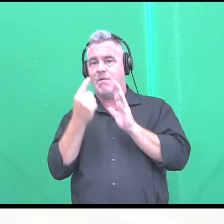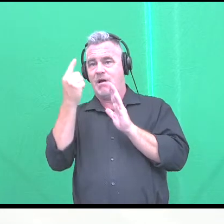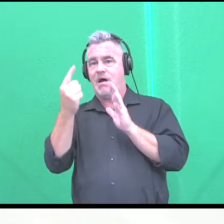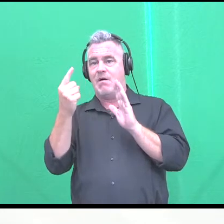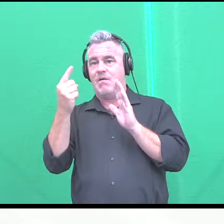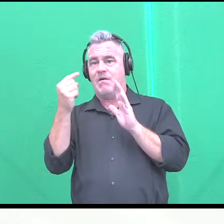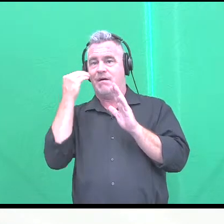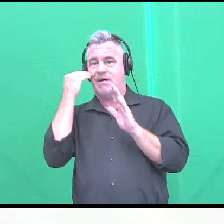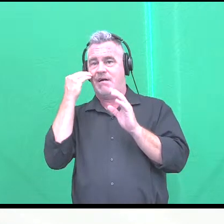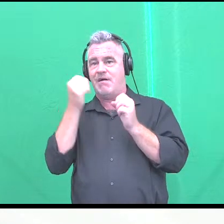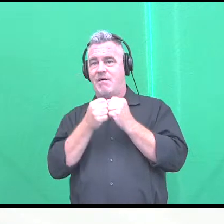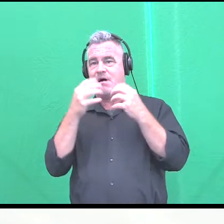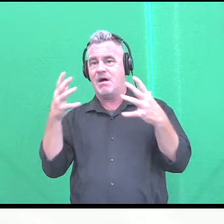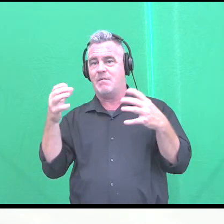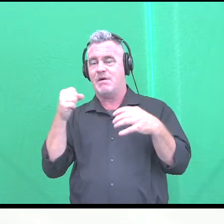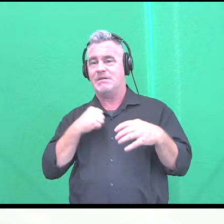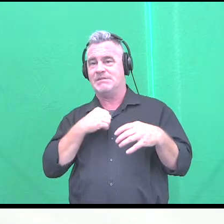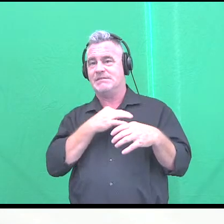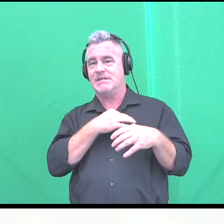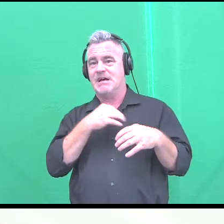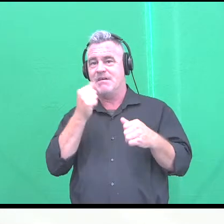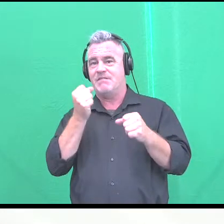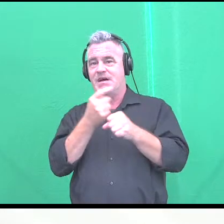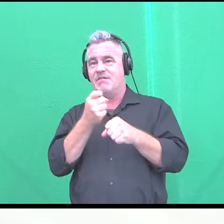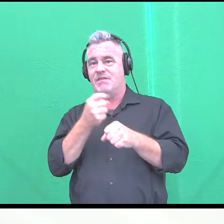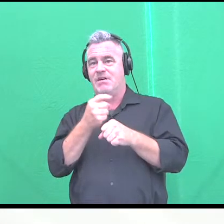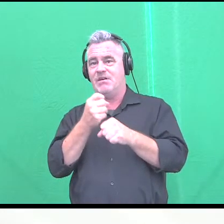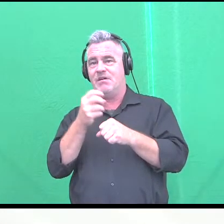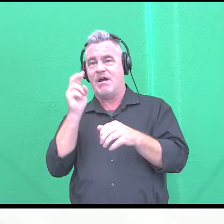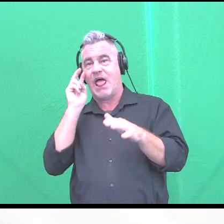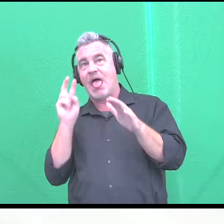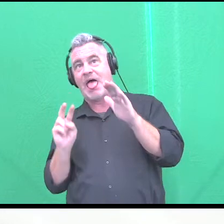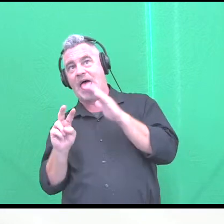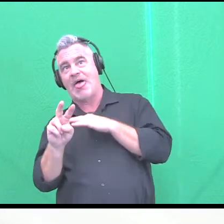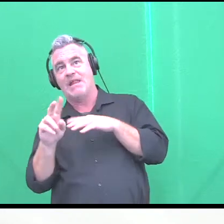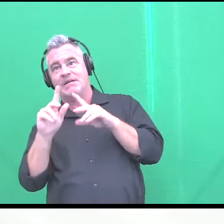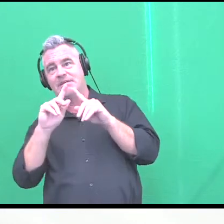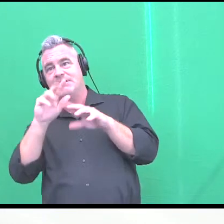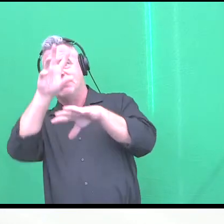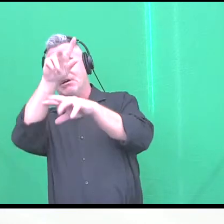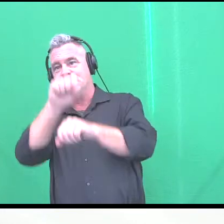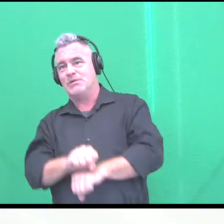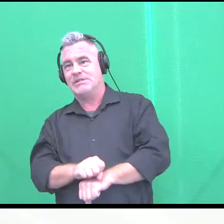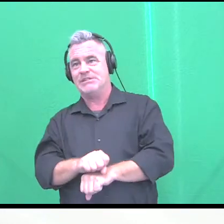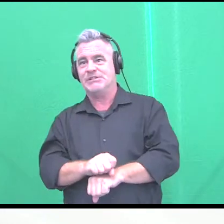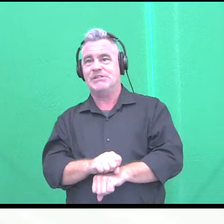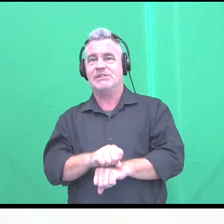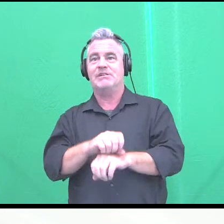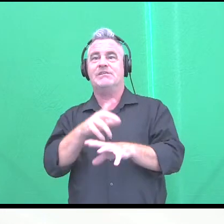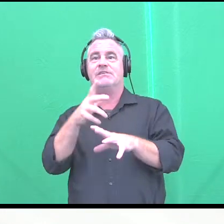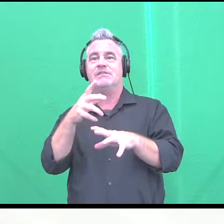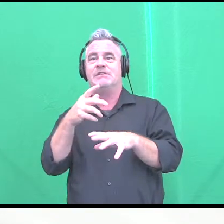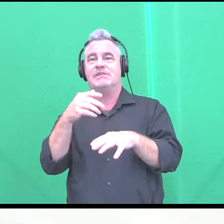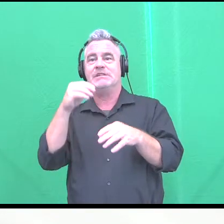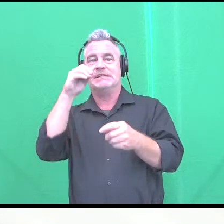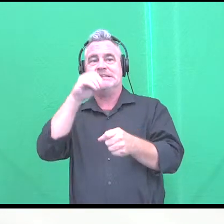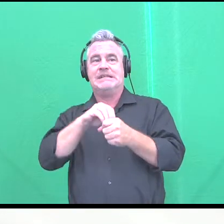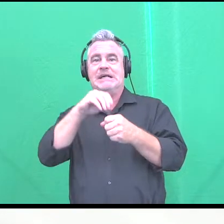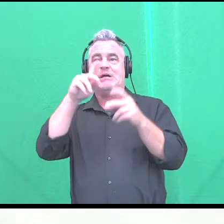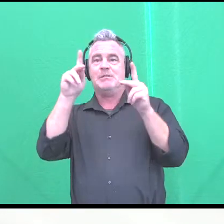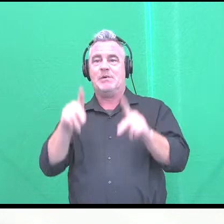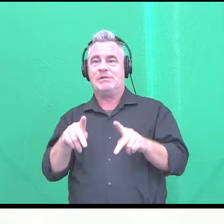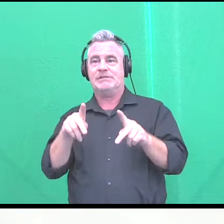know how much our staff every year look forward to the traditional in-person welcome back. But this year